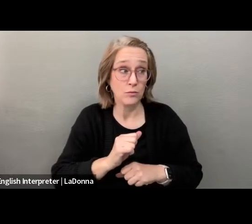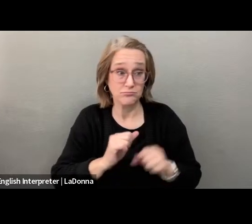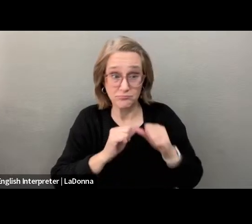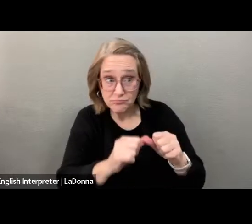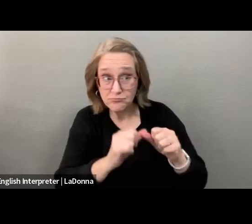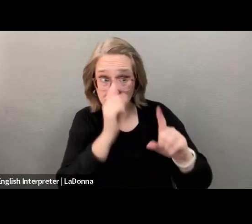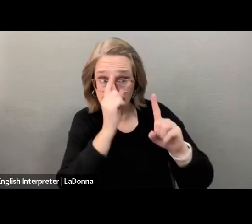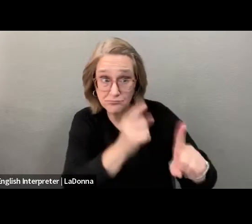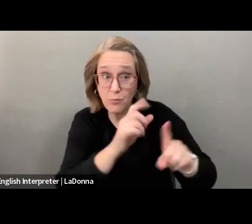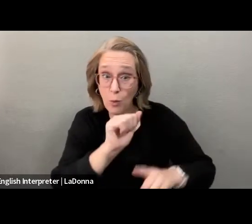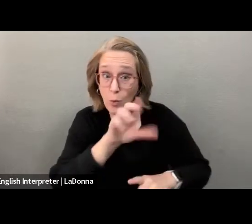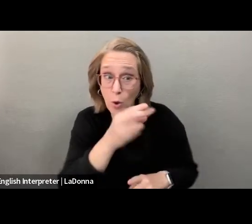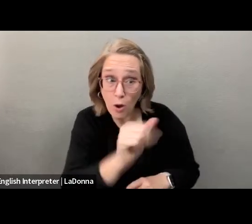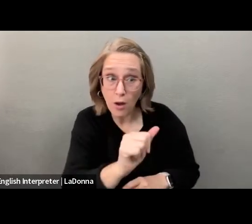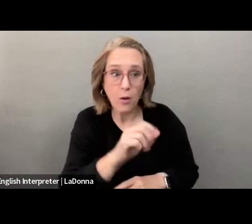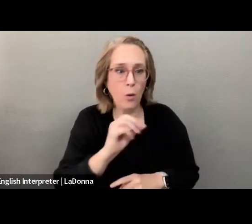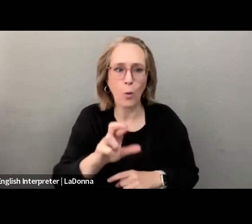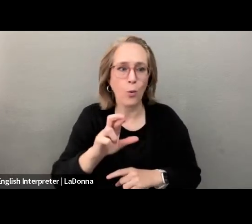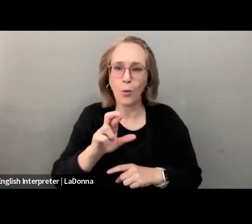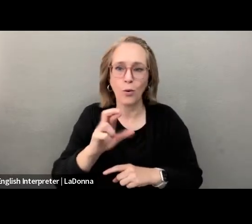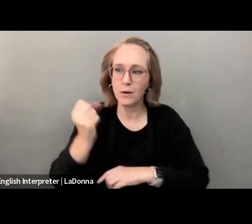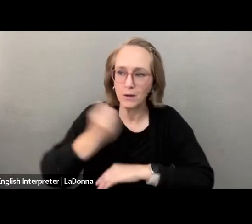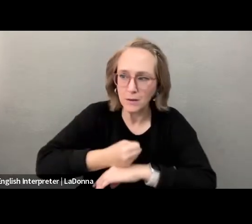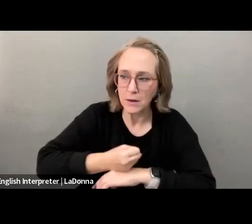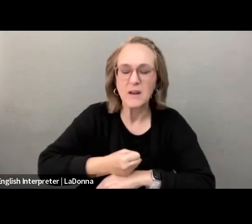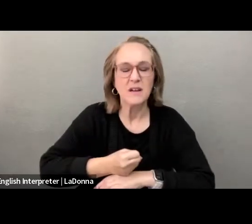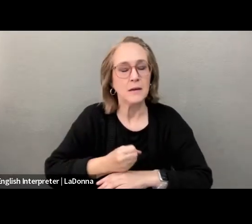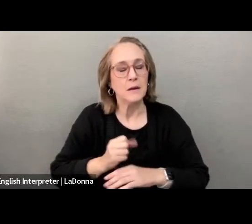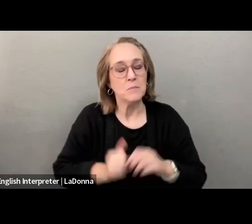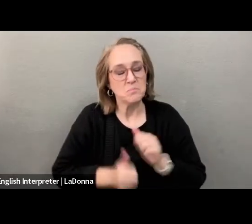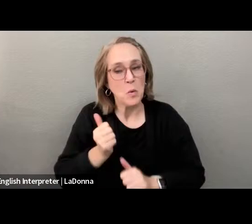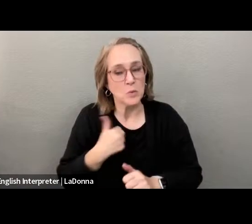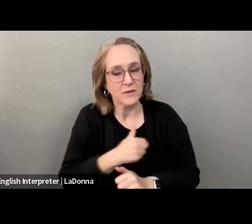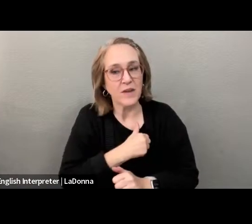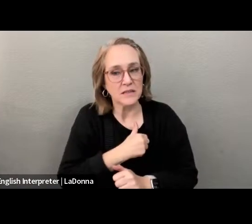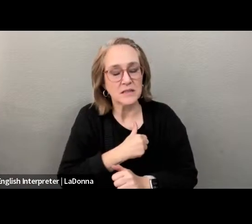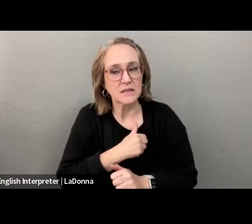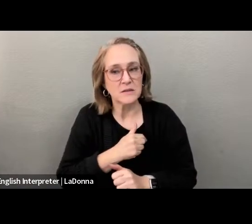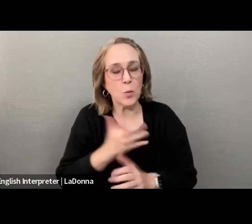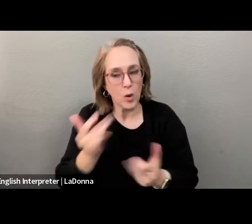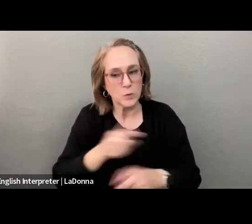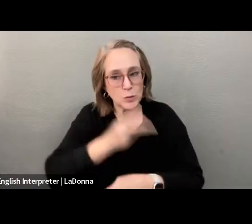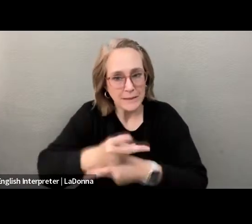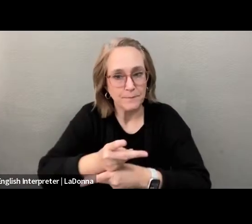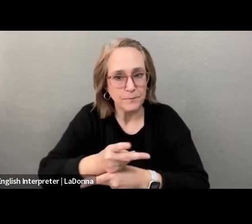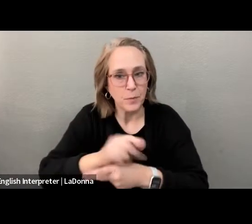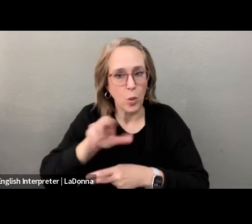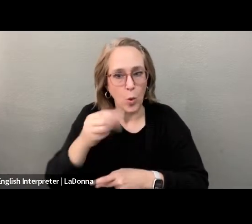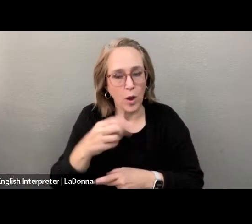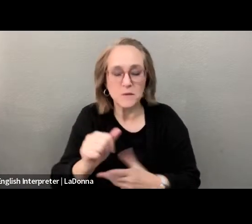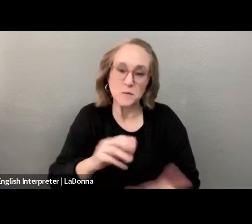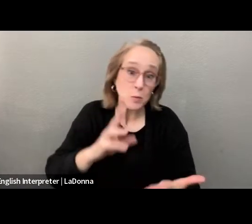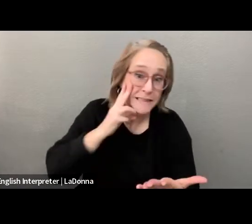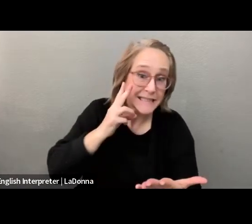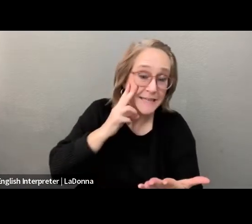say, no, we must save Aloha. That's what I have for today.